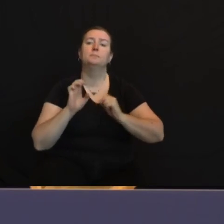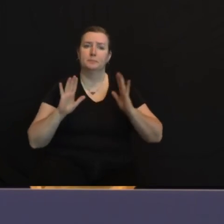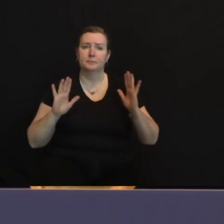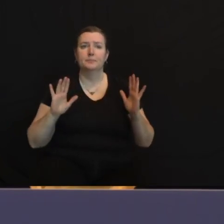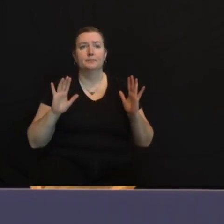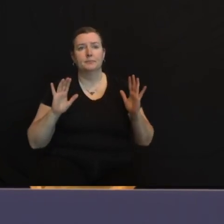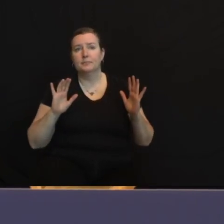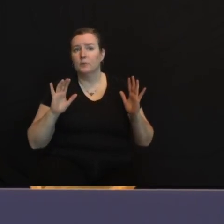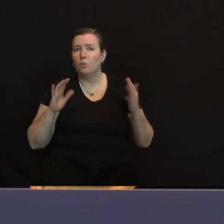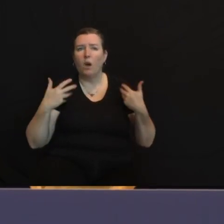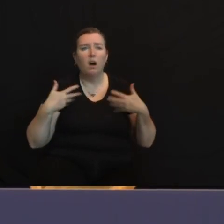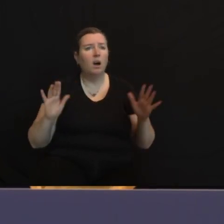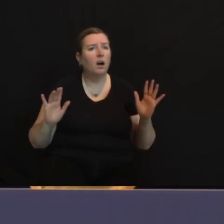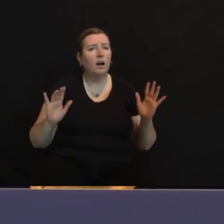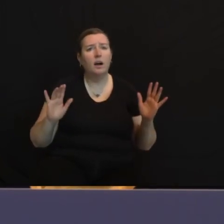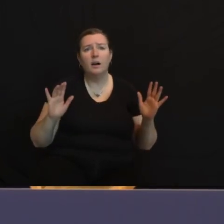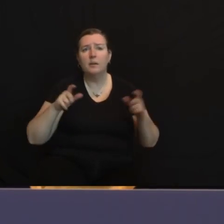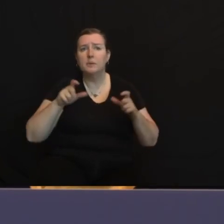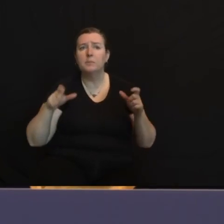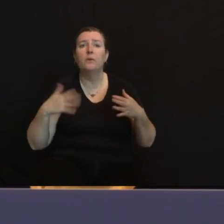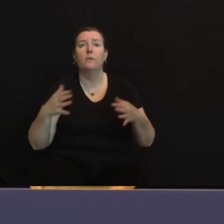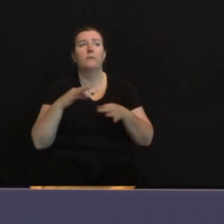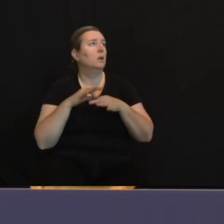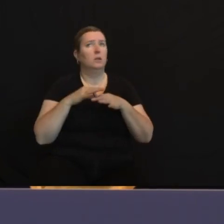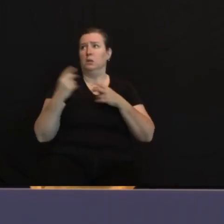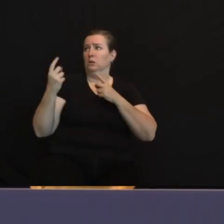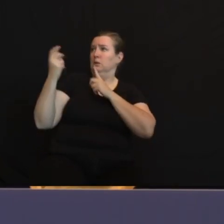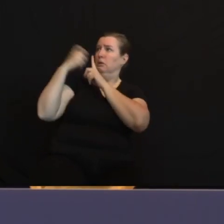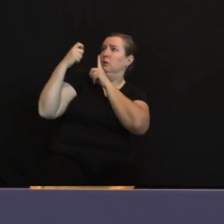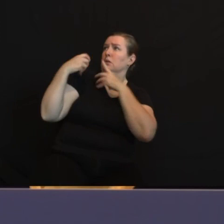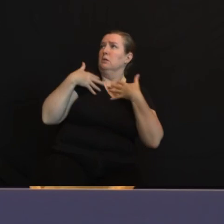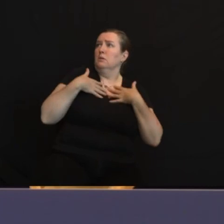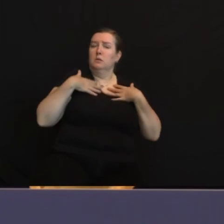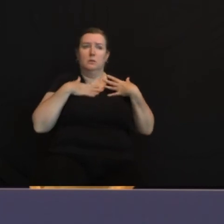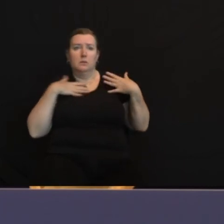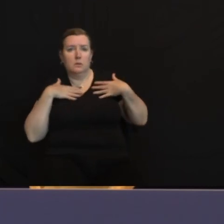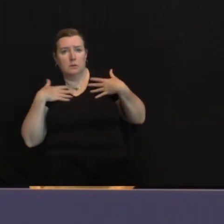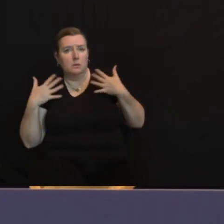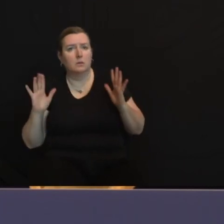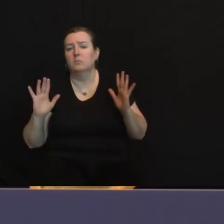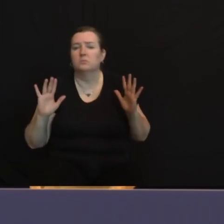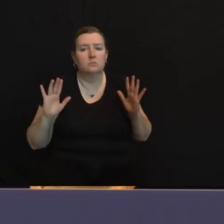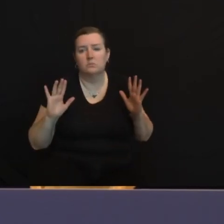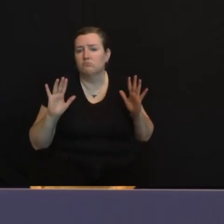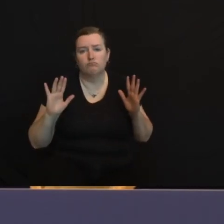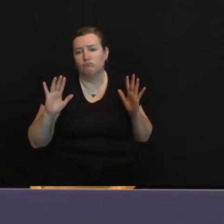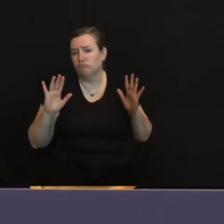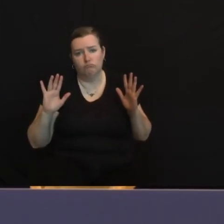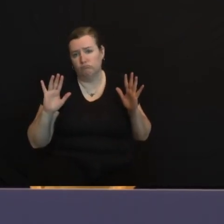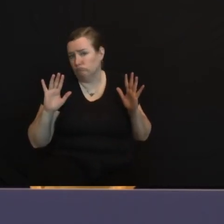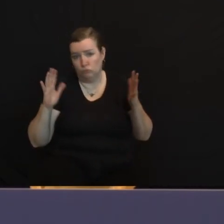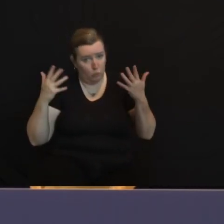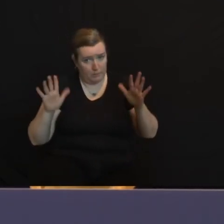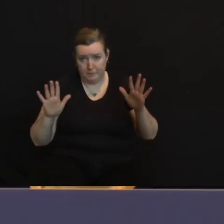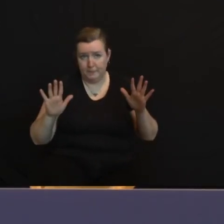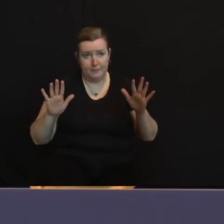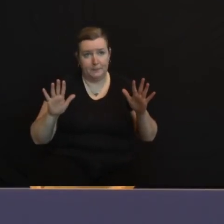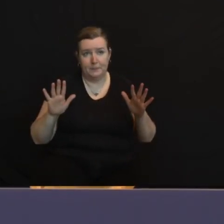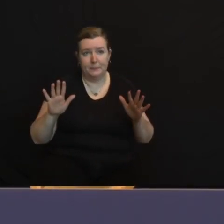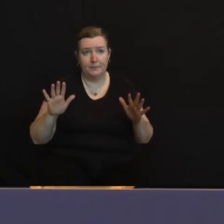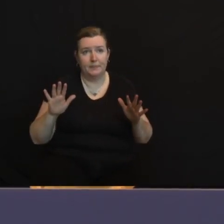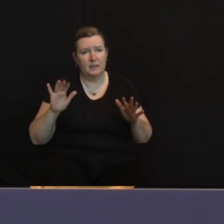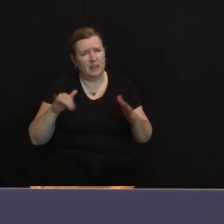have things like intimidation occurring. And yeah, we wouldn't have made the announcement on the bear hunt if we didn't